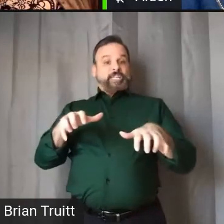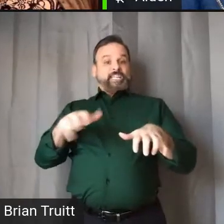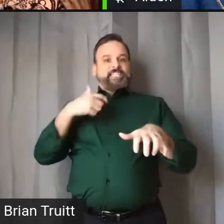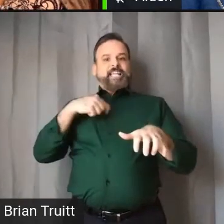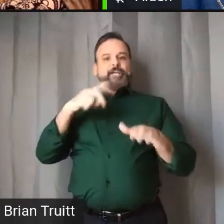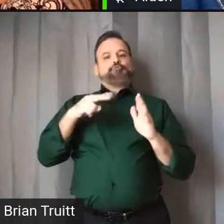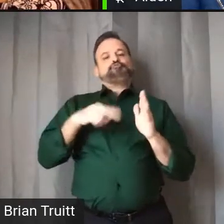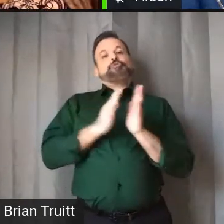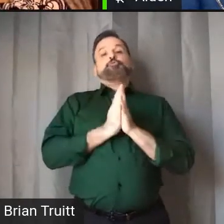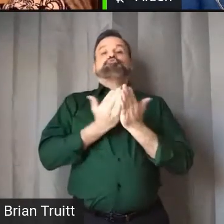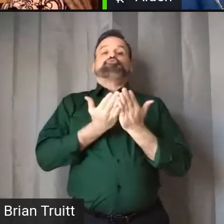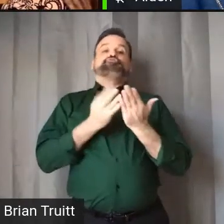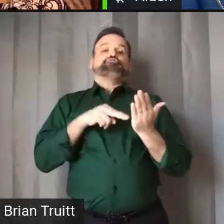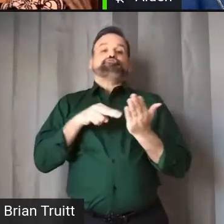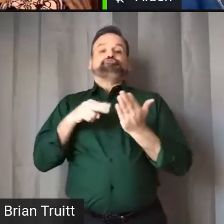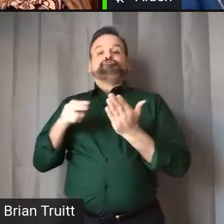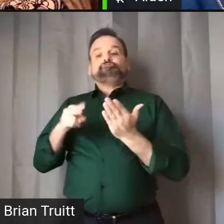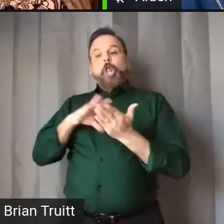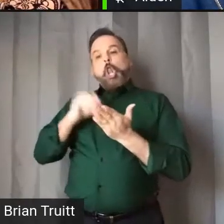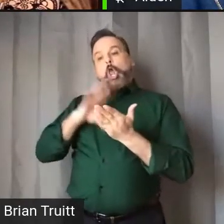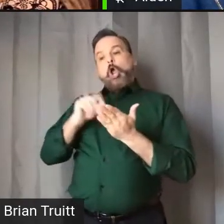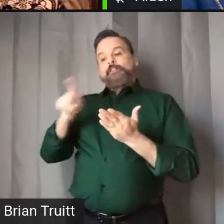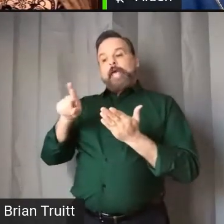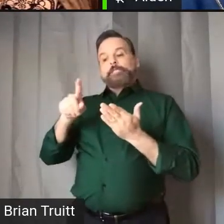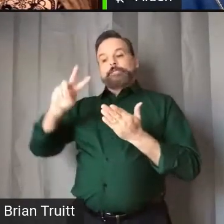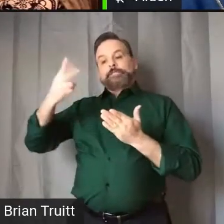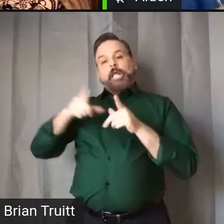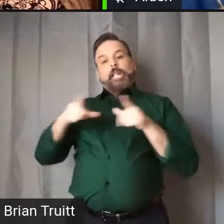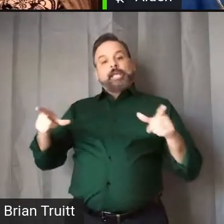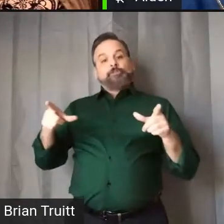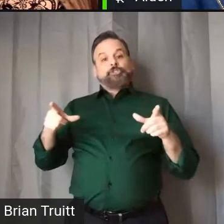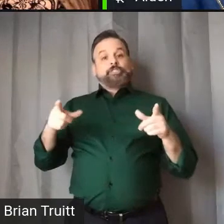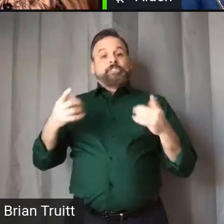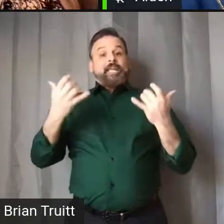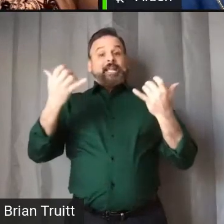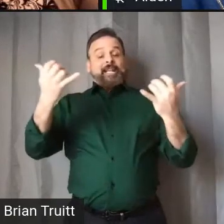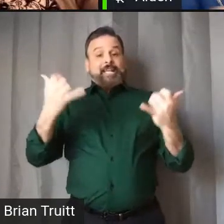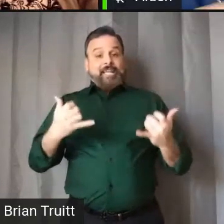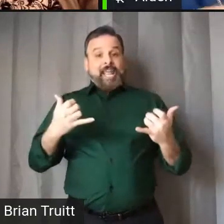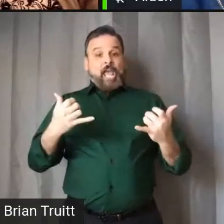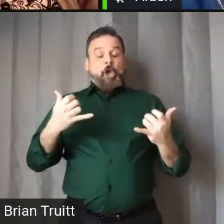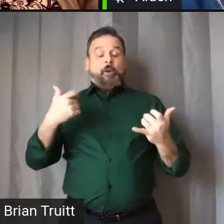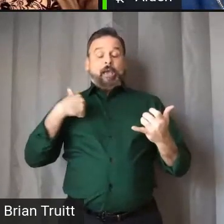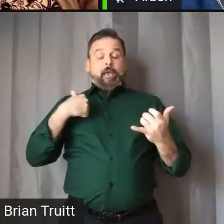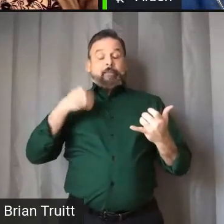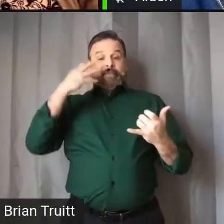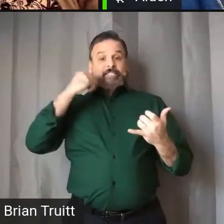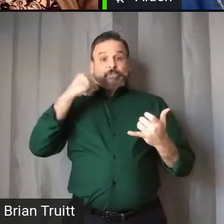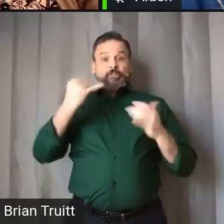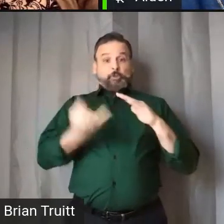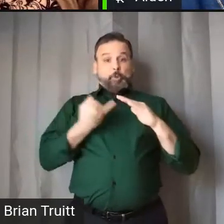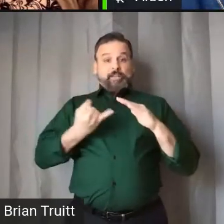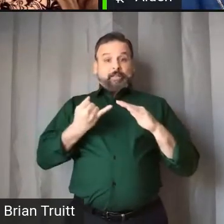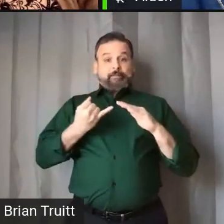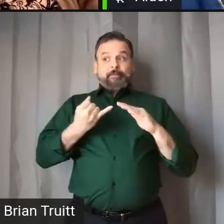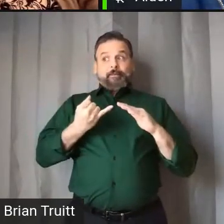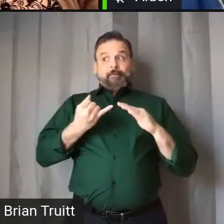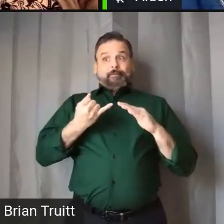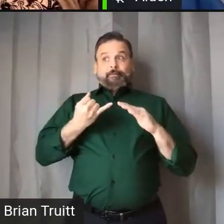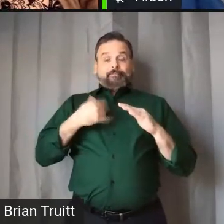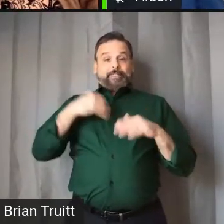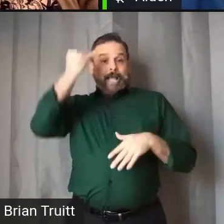book. You know, then I would be able to learn that other language. And now what I'm discovering in this quarantine is that this illusion of being able to